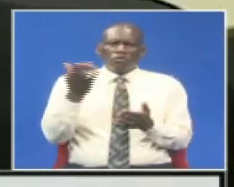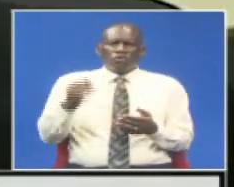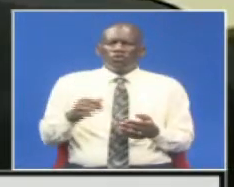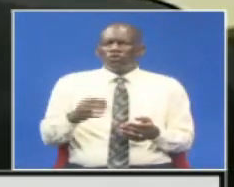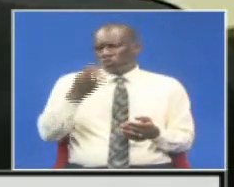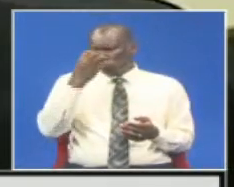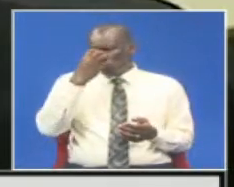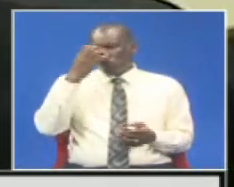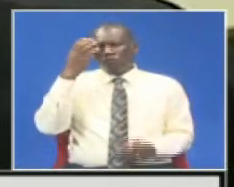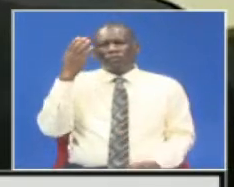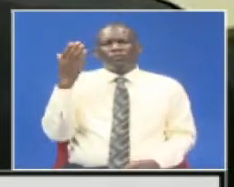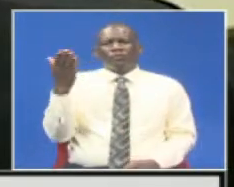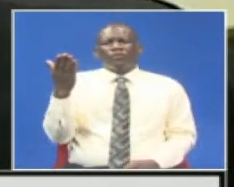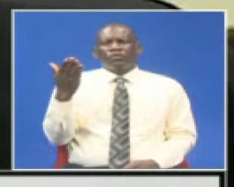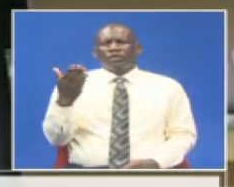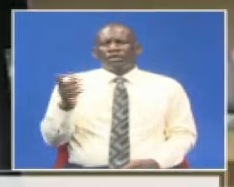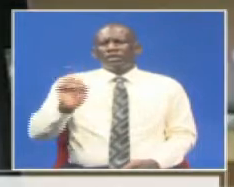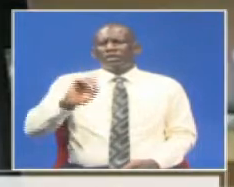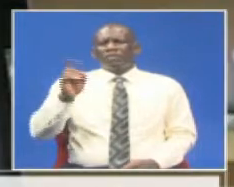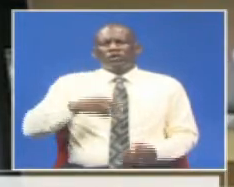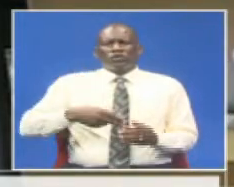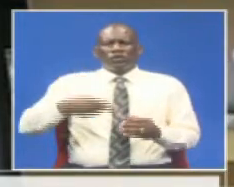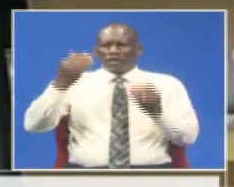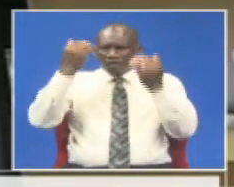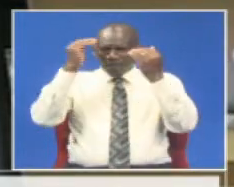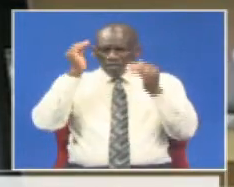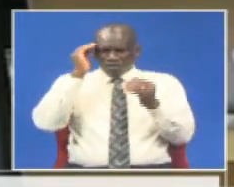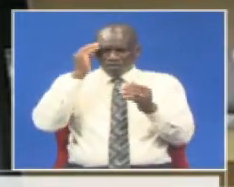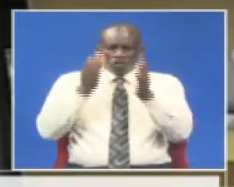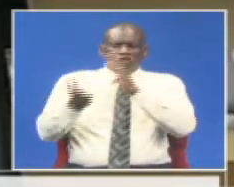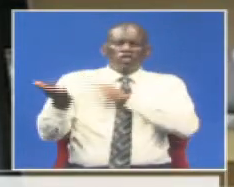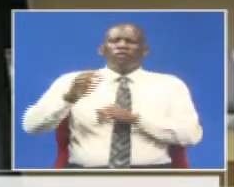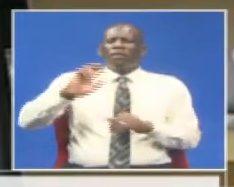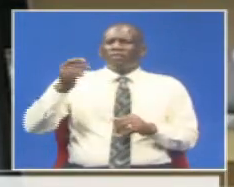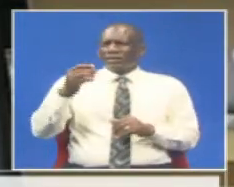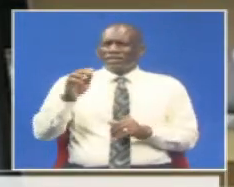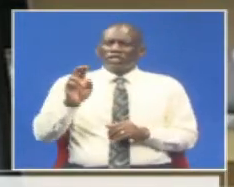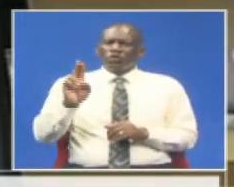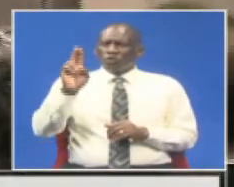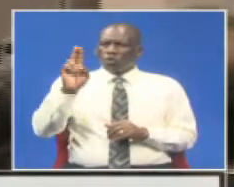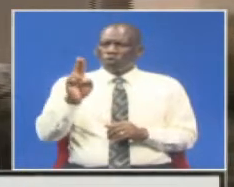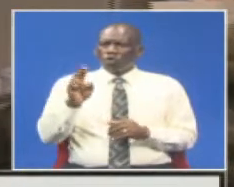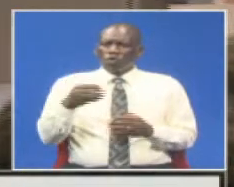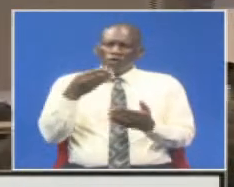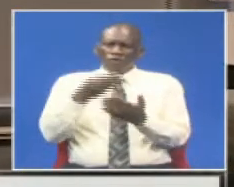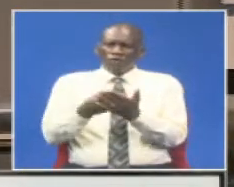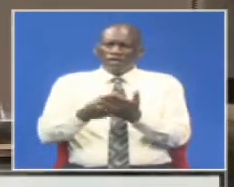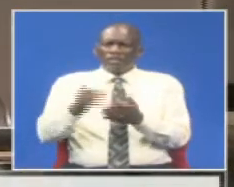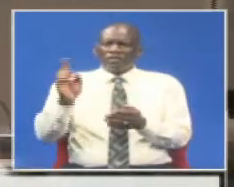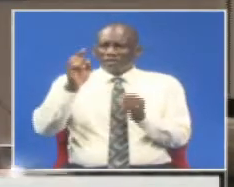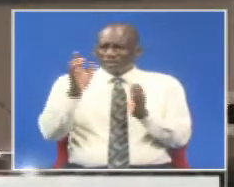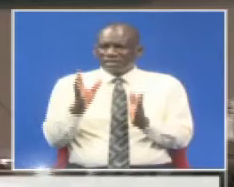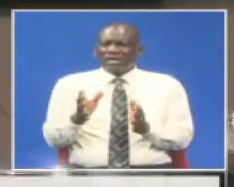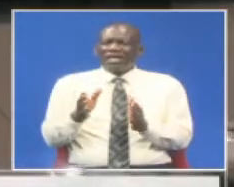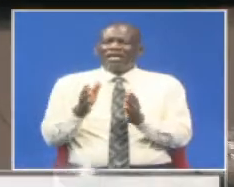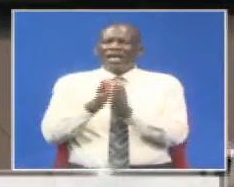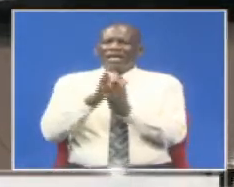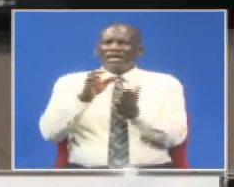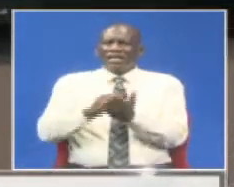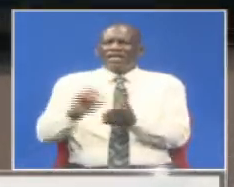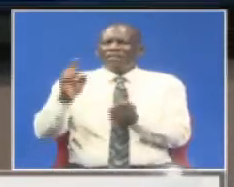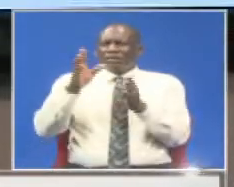who was the then Minister for Higher Education, immediate former President Uhuru Kenyatta, who was the Finance Minister, then Minister